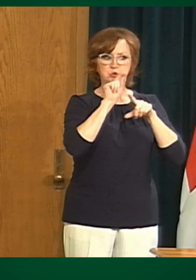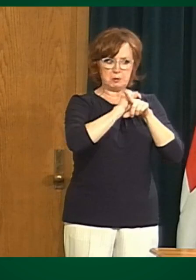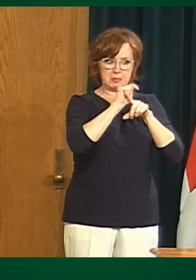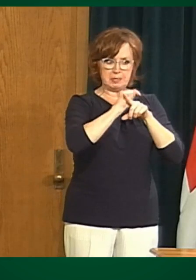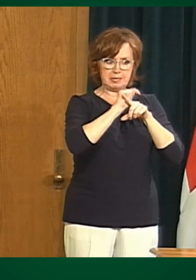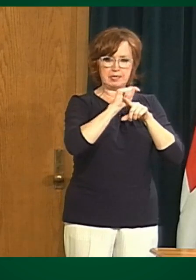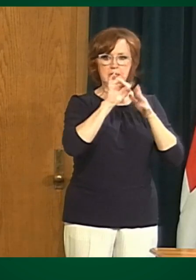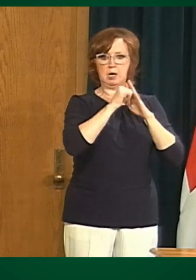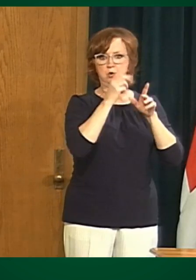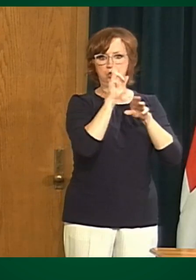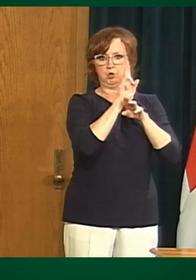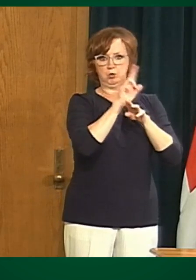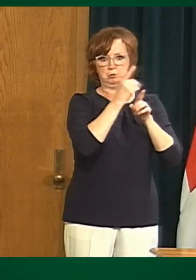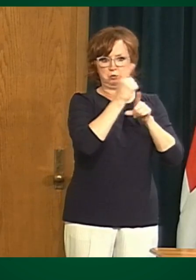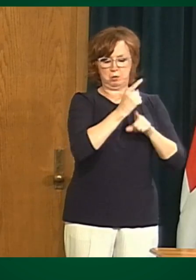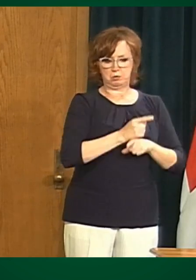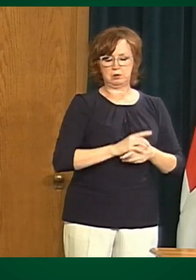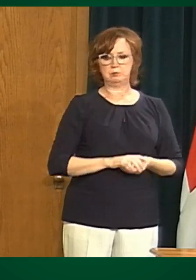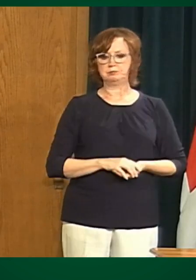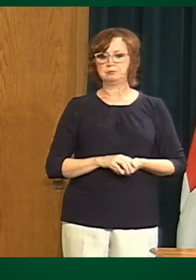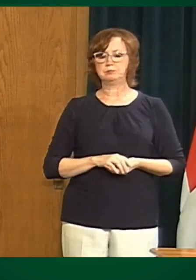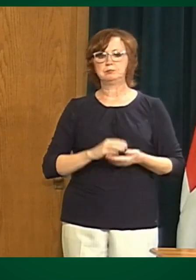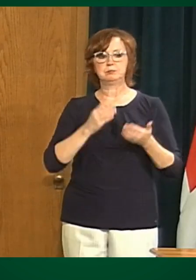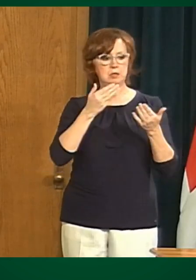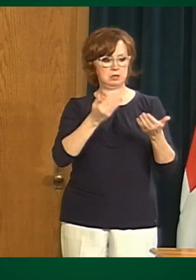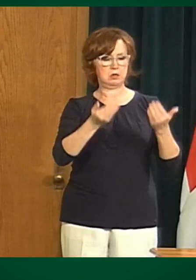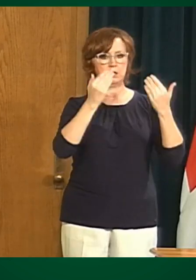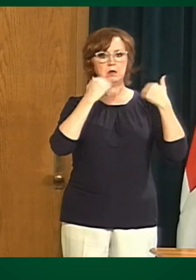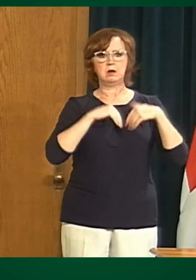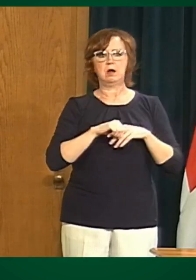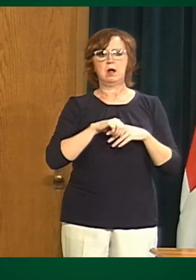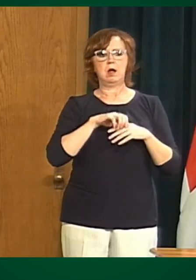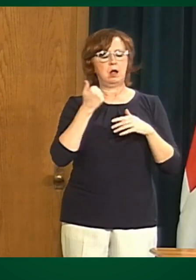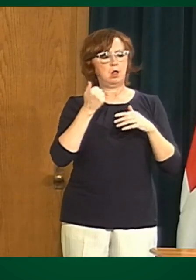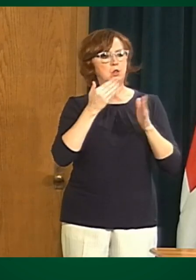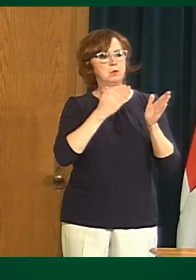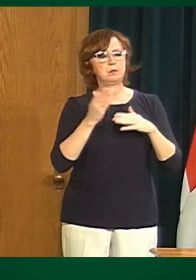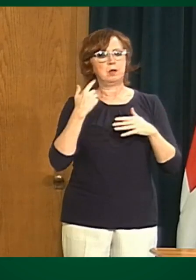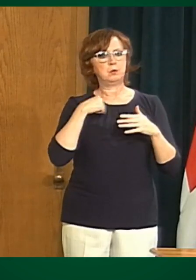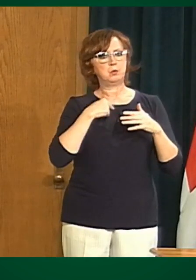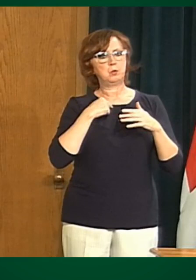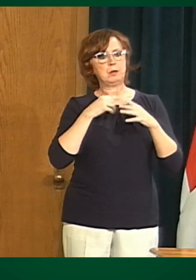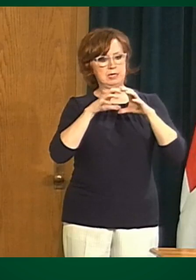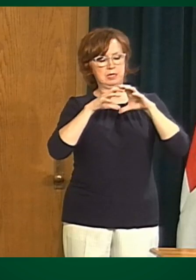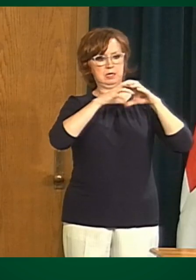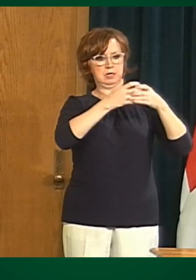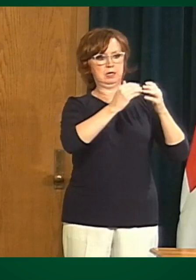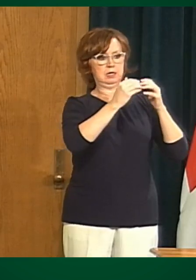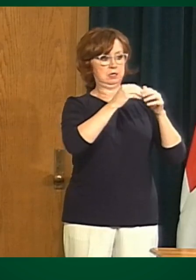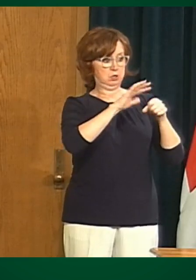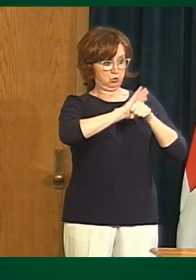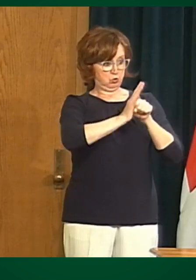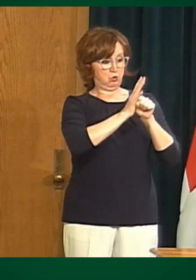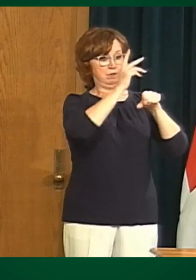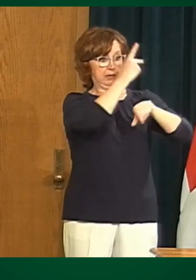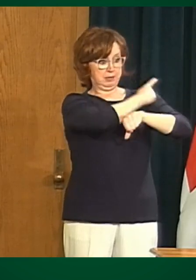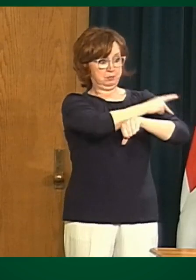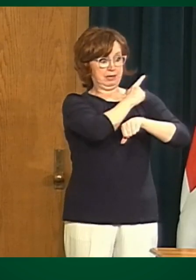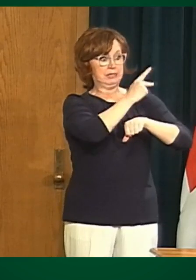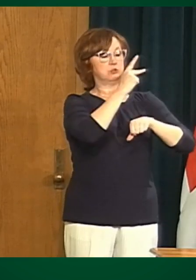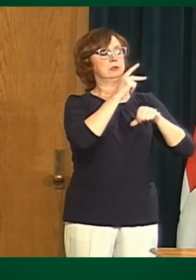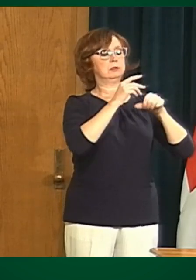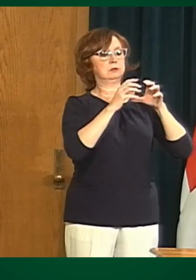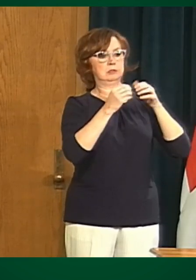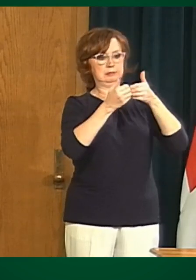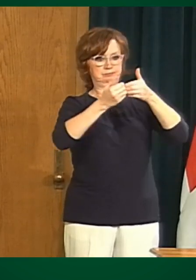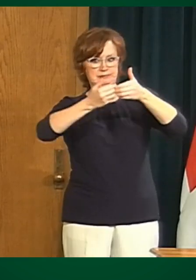Another strategy is to cohort the patients to one area of the hospital. It